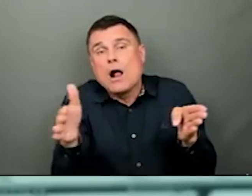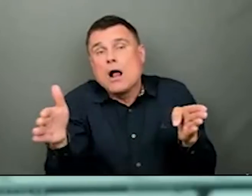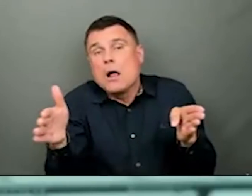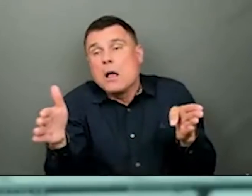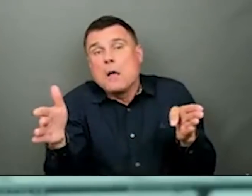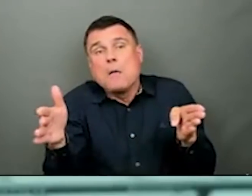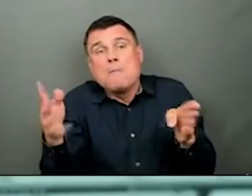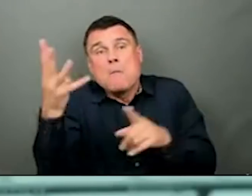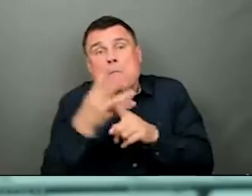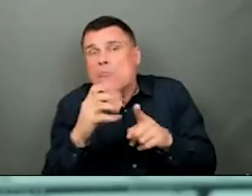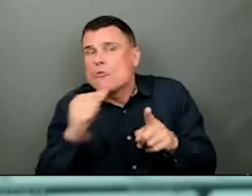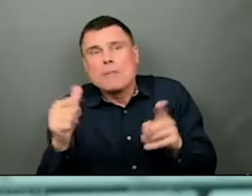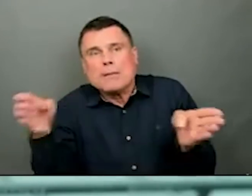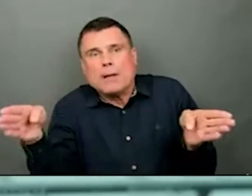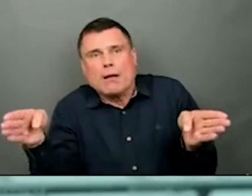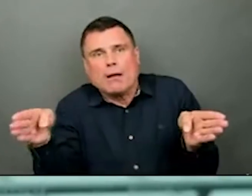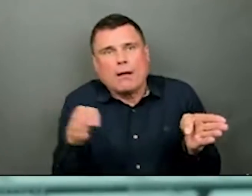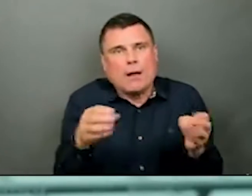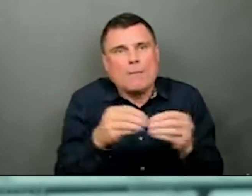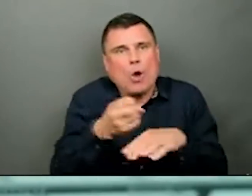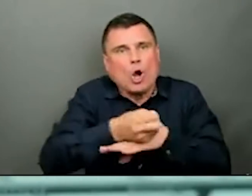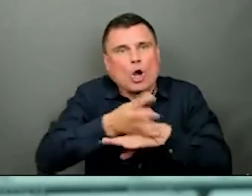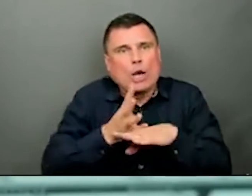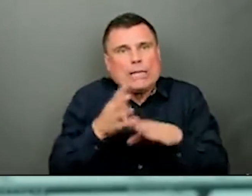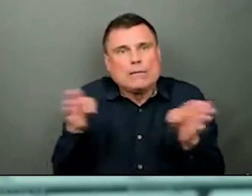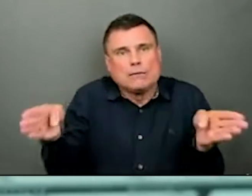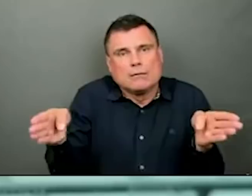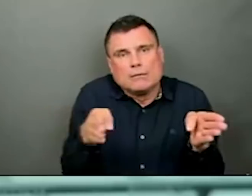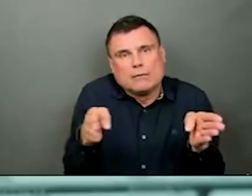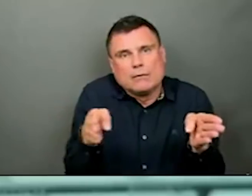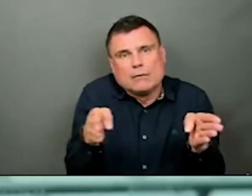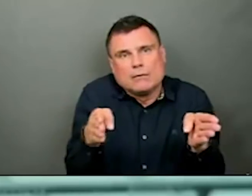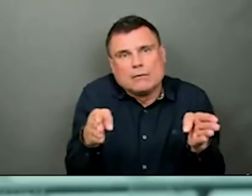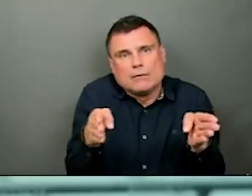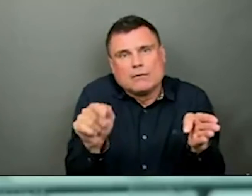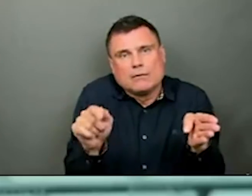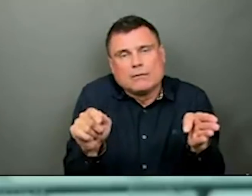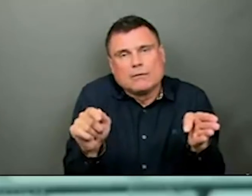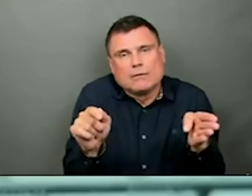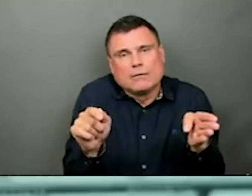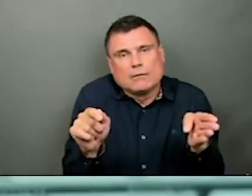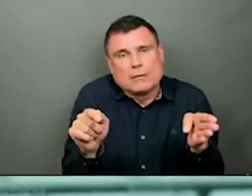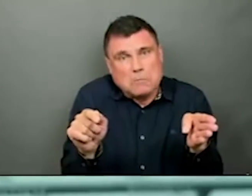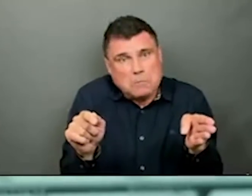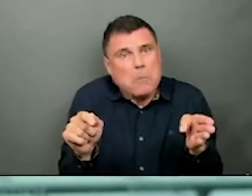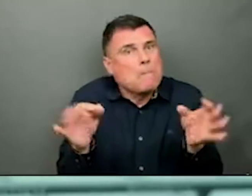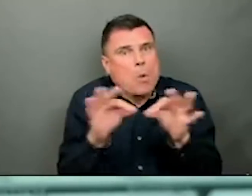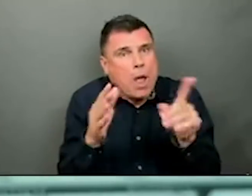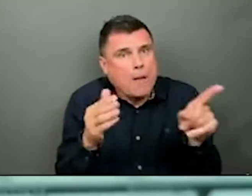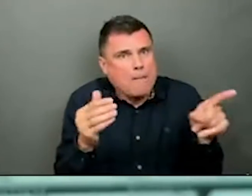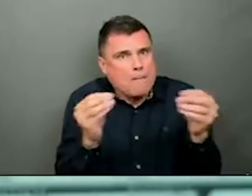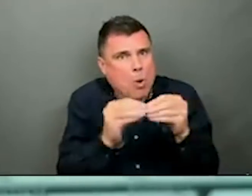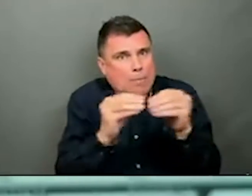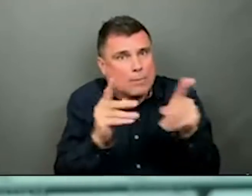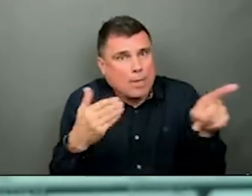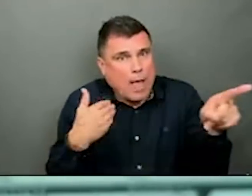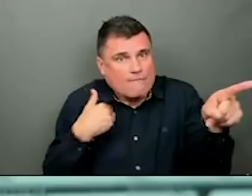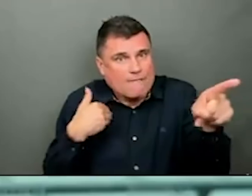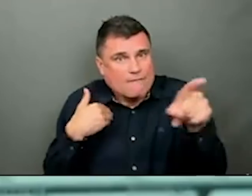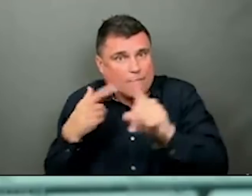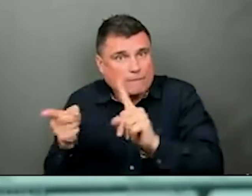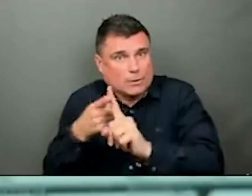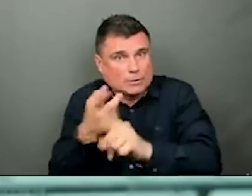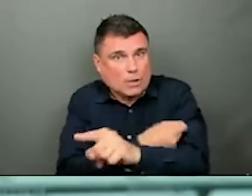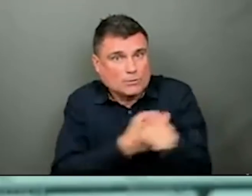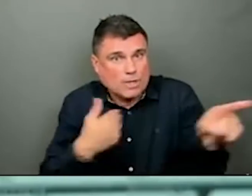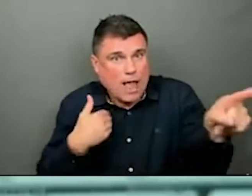about, getting as many people protected as quickly as possible, and particularly moving up the line those who were most at risk.